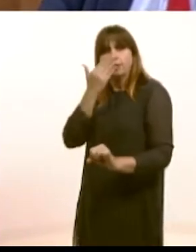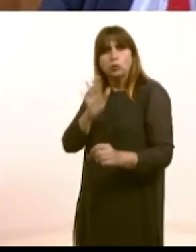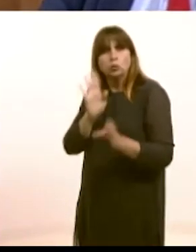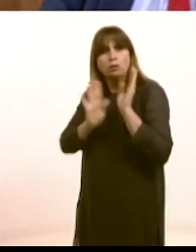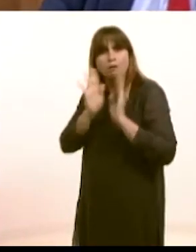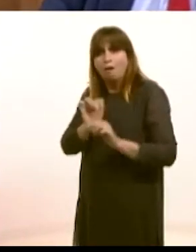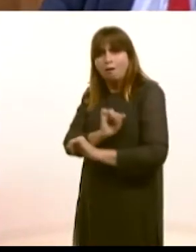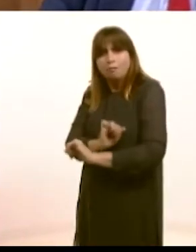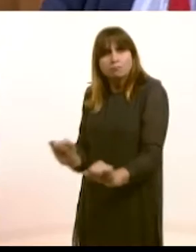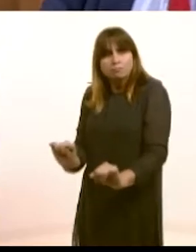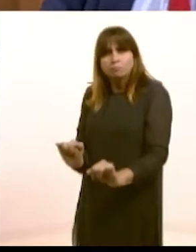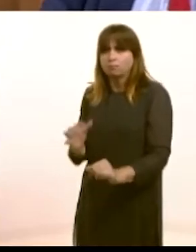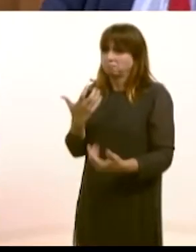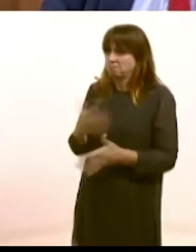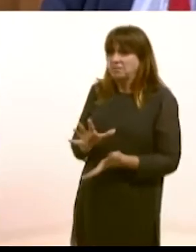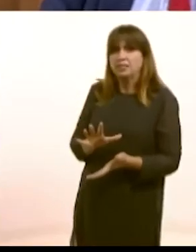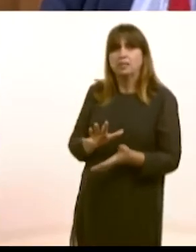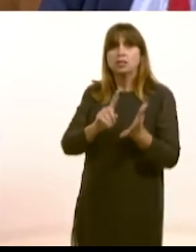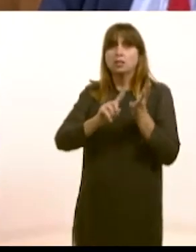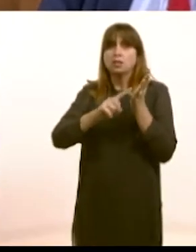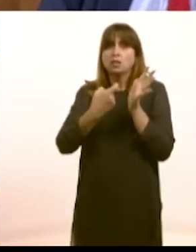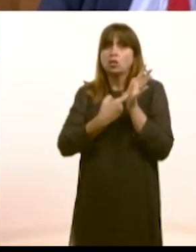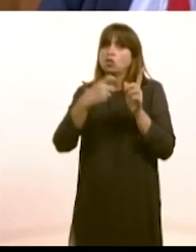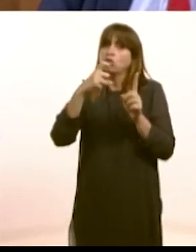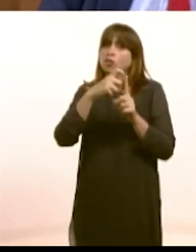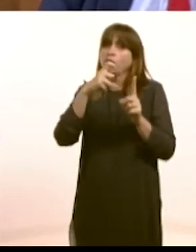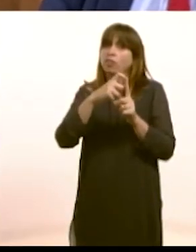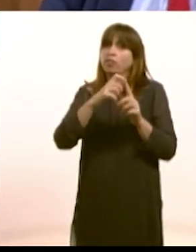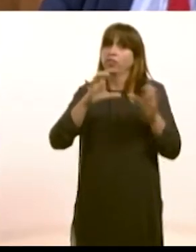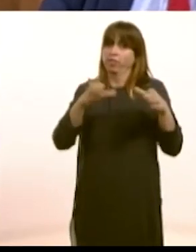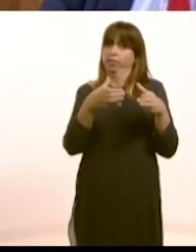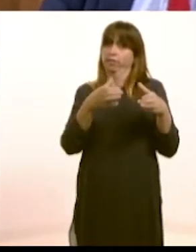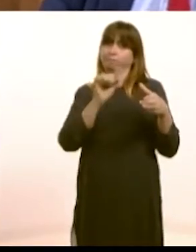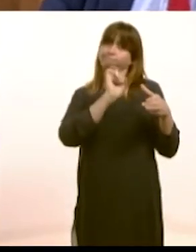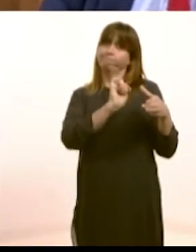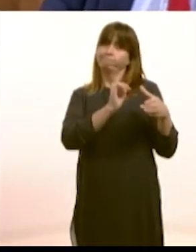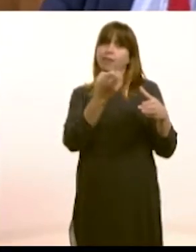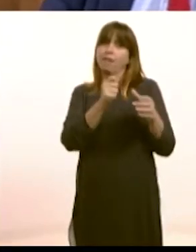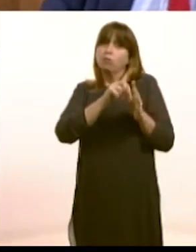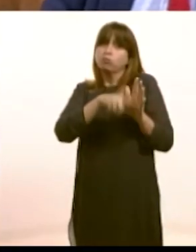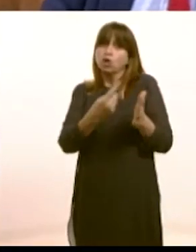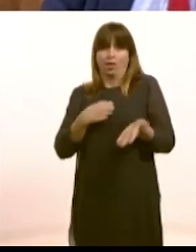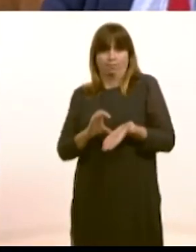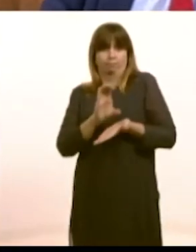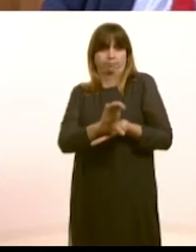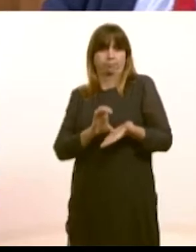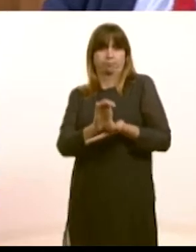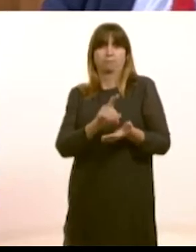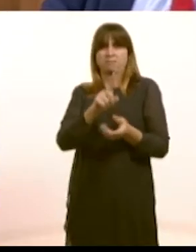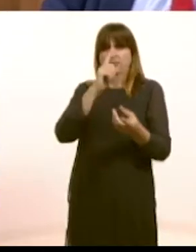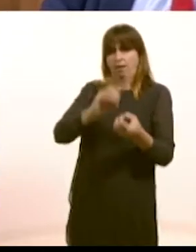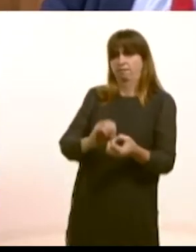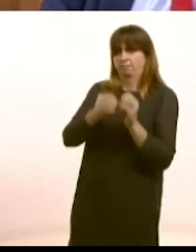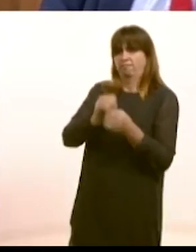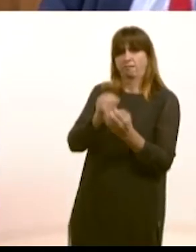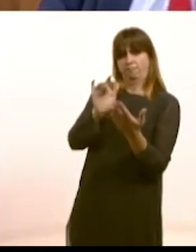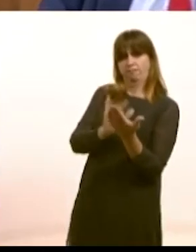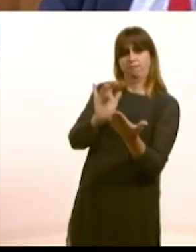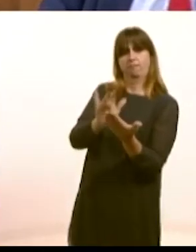been funding certain IRTH projects over the past few years so that they can develop apps and so on to